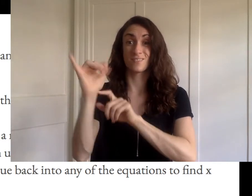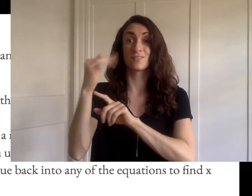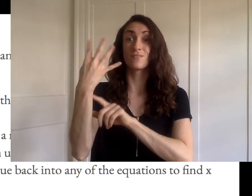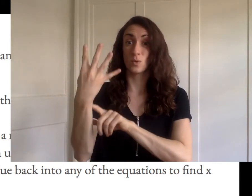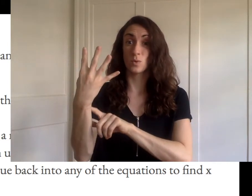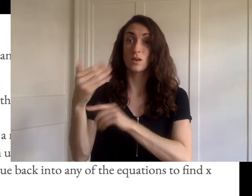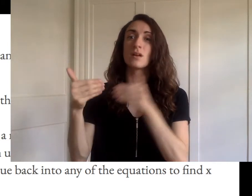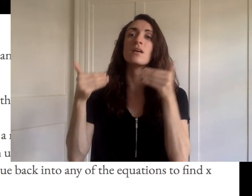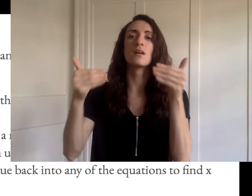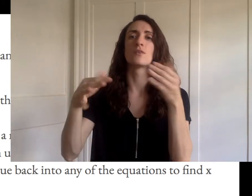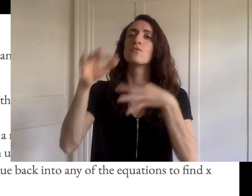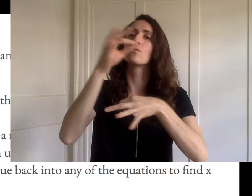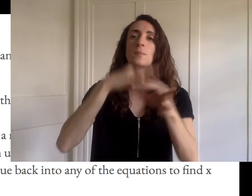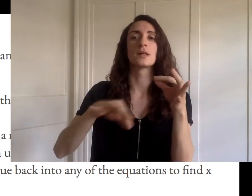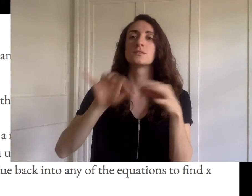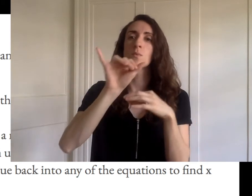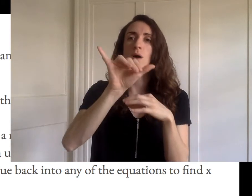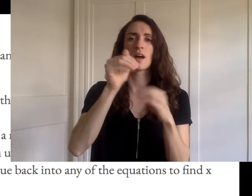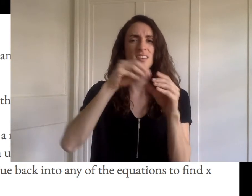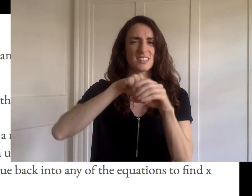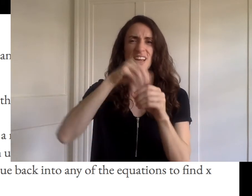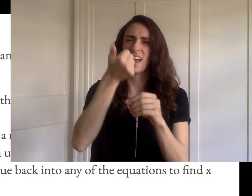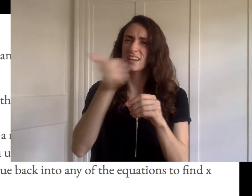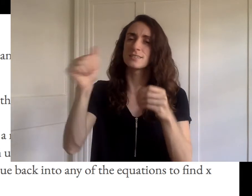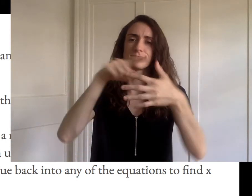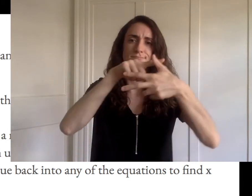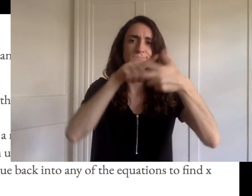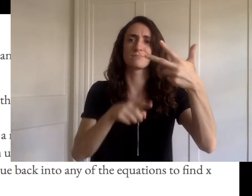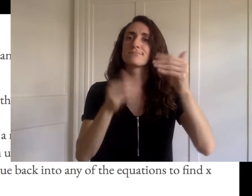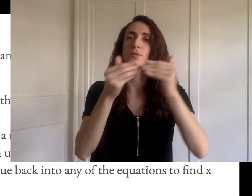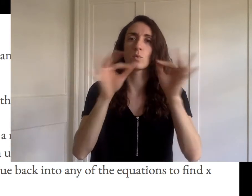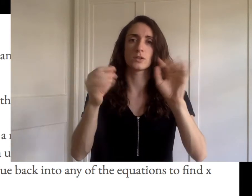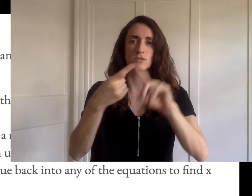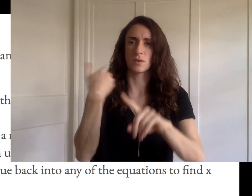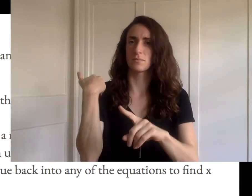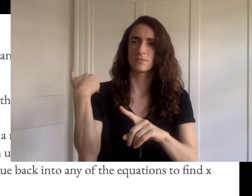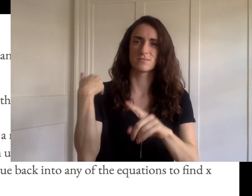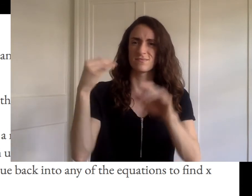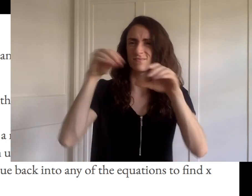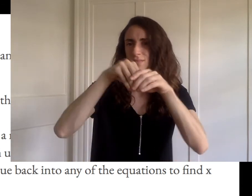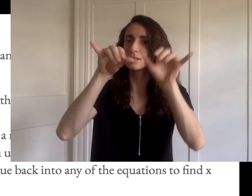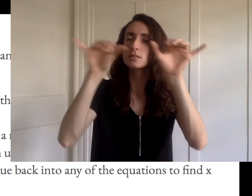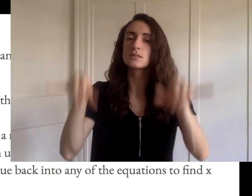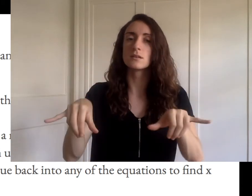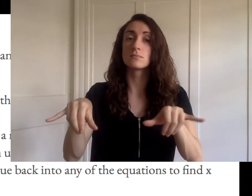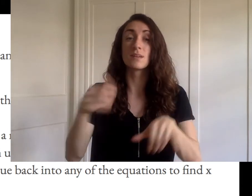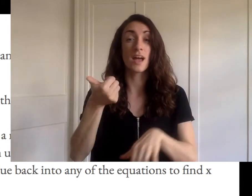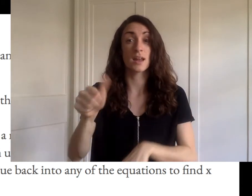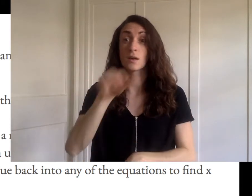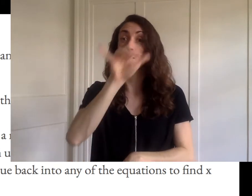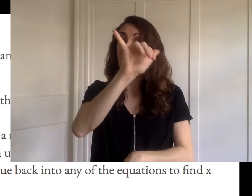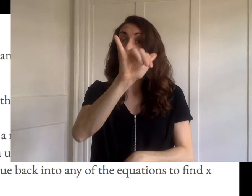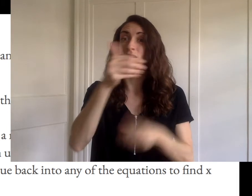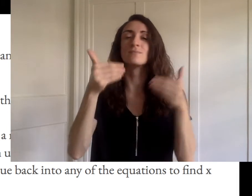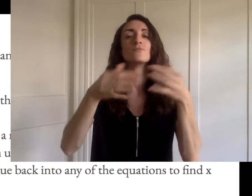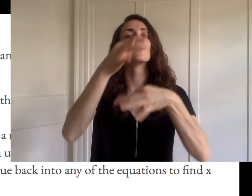So we found y equals 4, so now we can substitute any place we see y in any of these previous equations with the number 4.